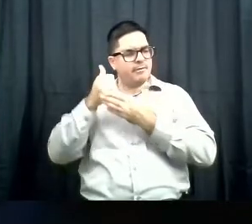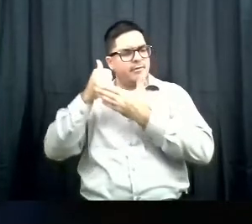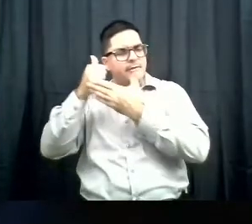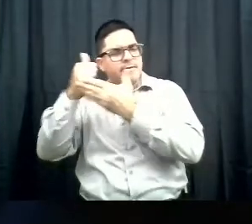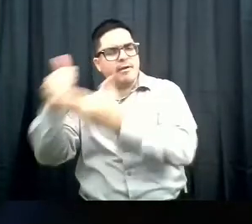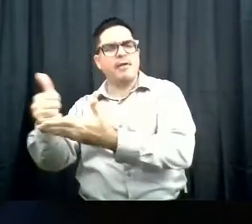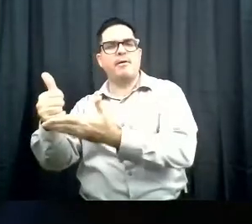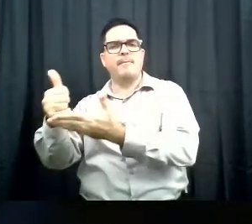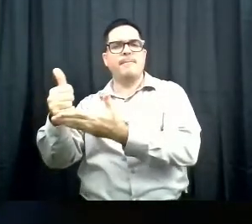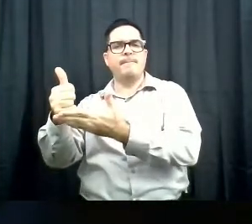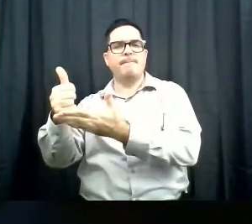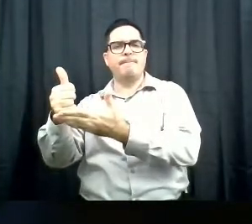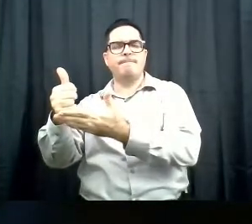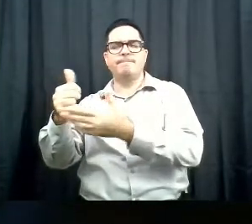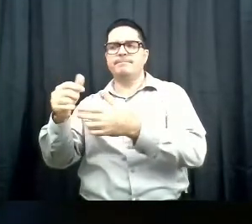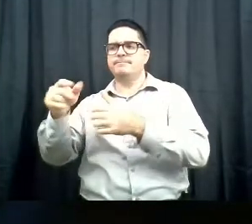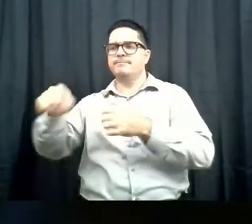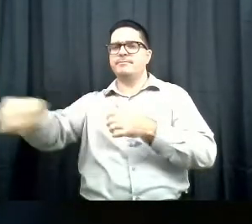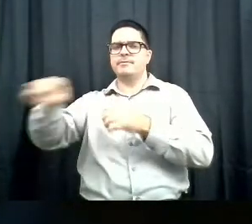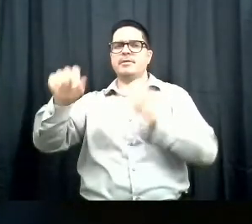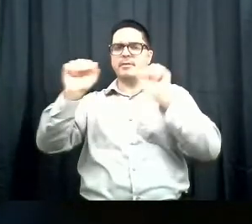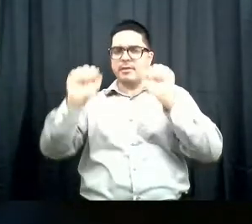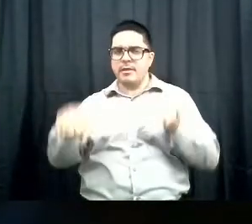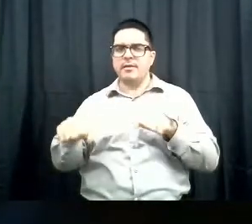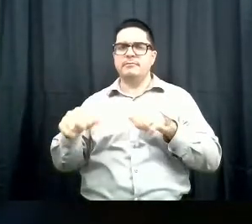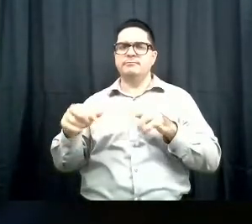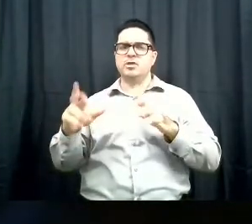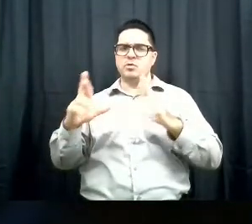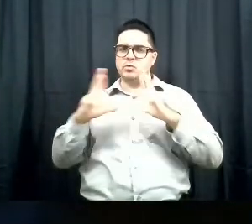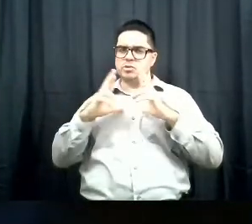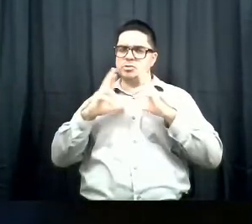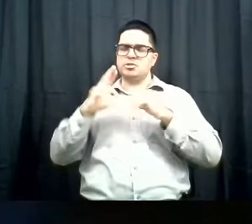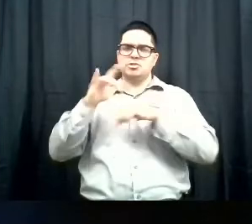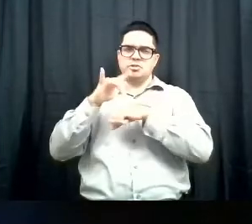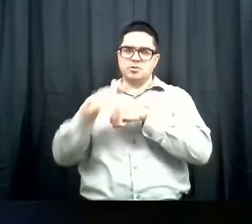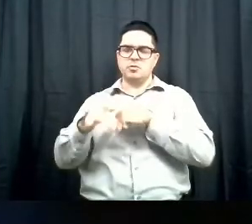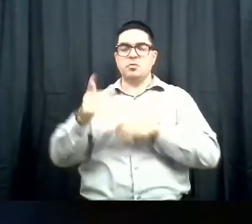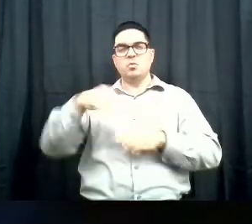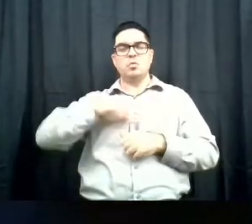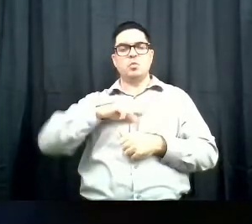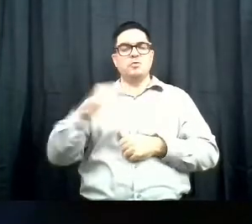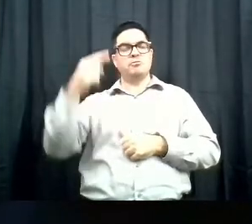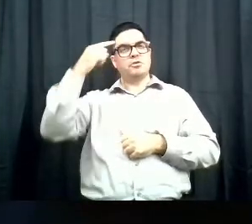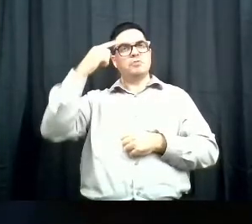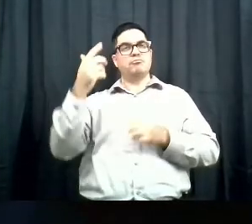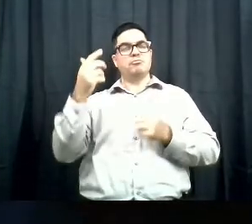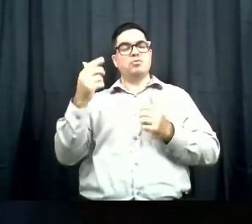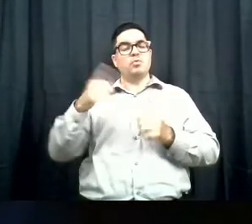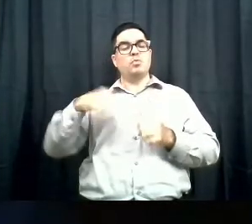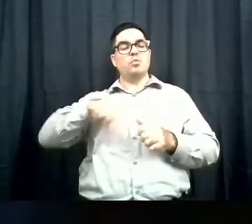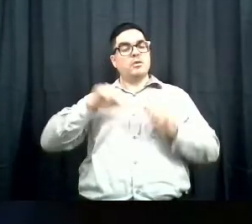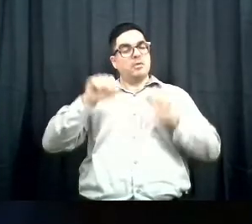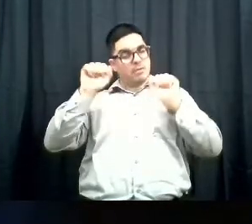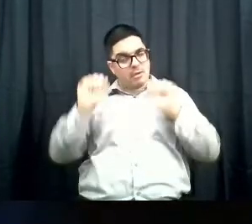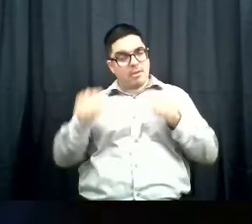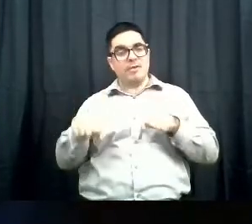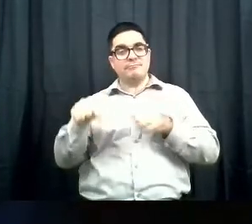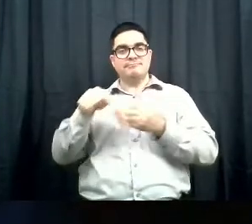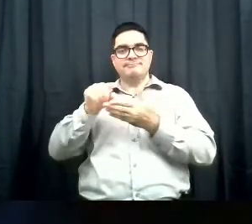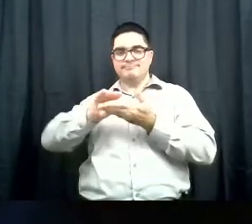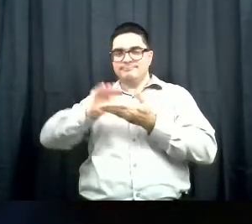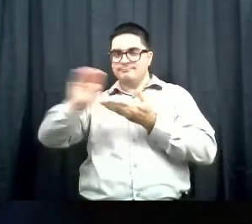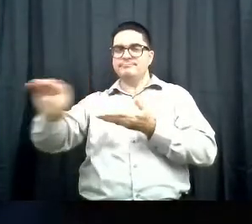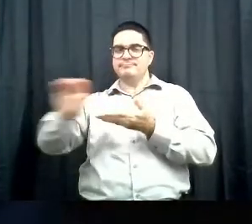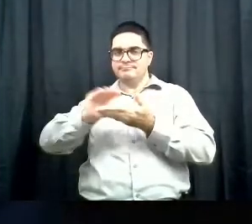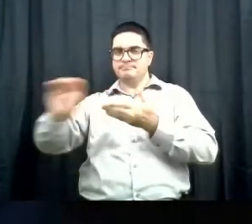to be to retire in an early fashion, and we believe that we could make it happen within the four corners of